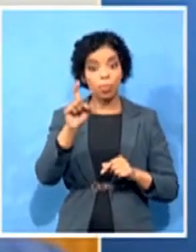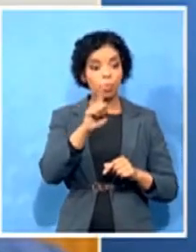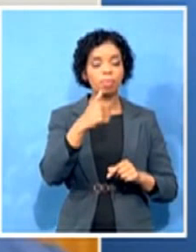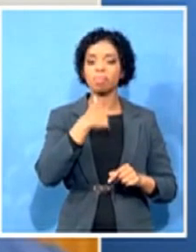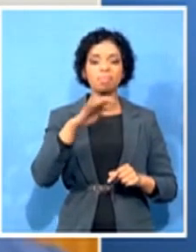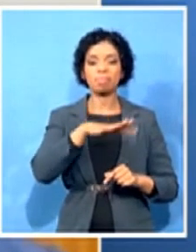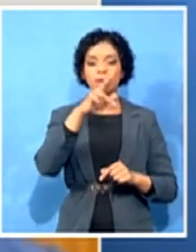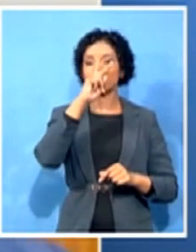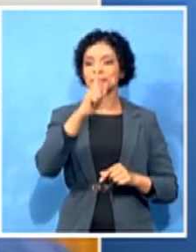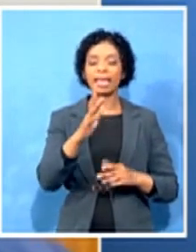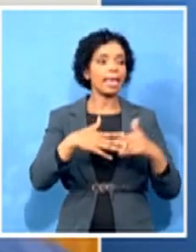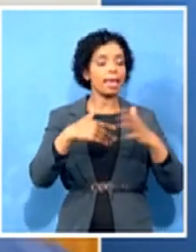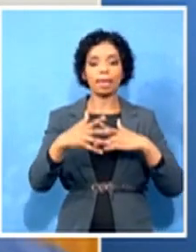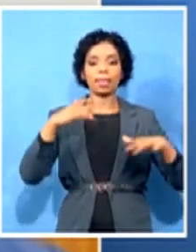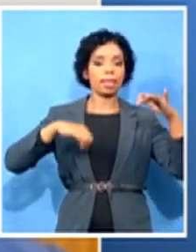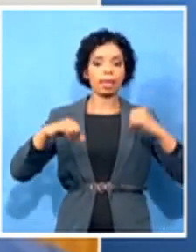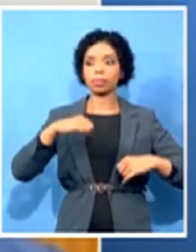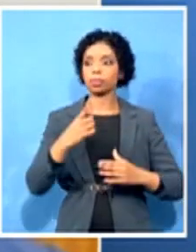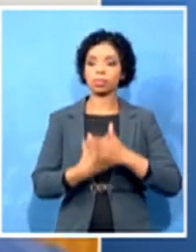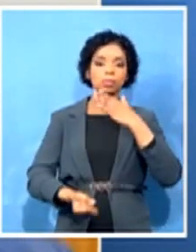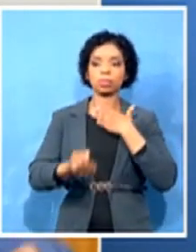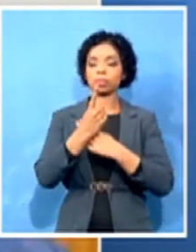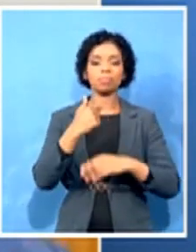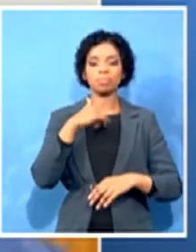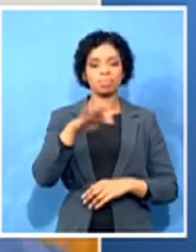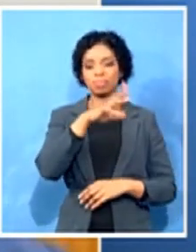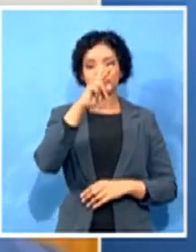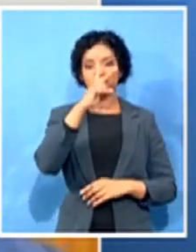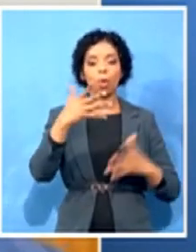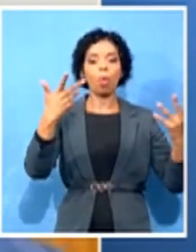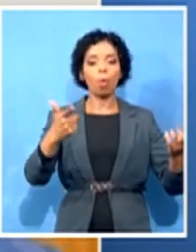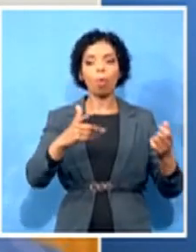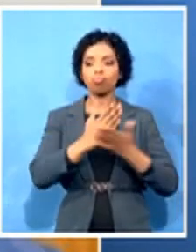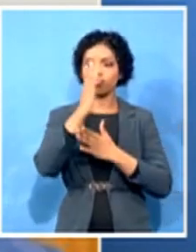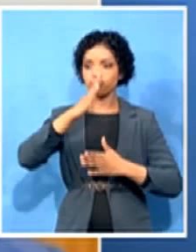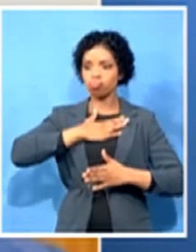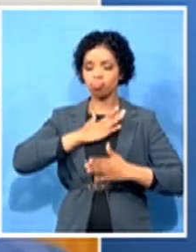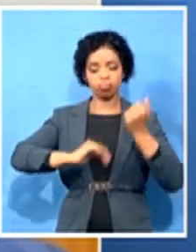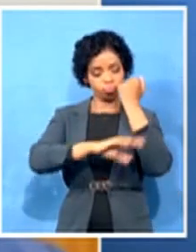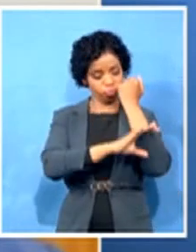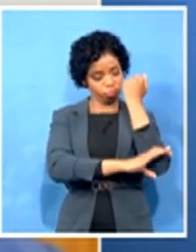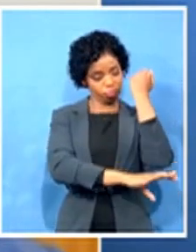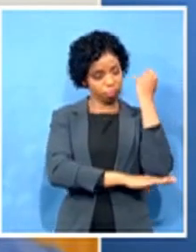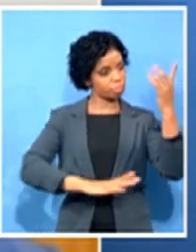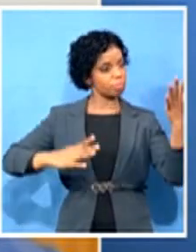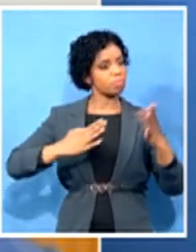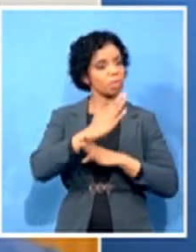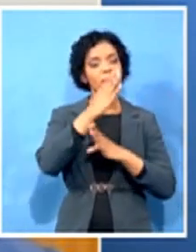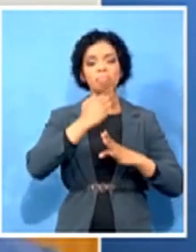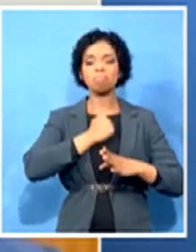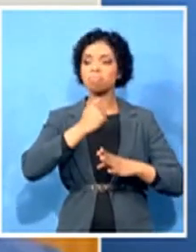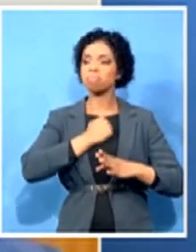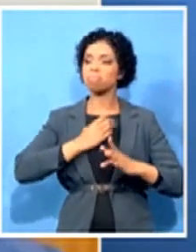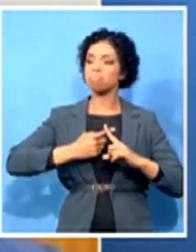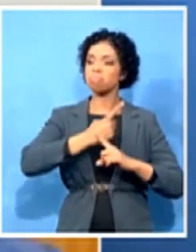even see a constitutional right being violated of these guys, because the media also has a right to publish and without fear of favor. So there